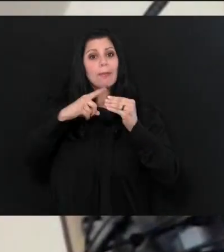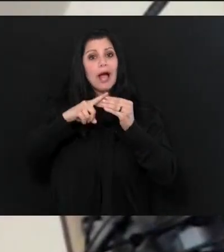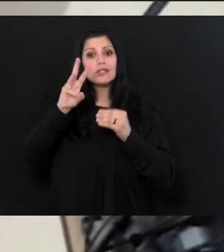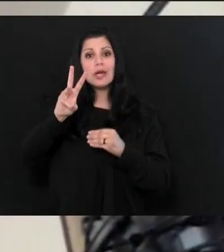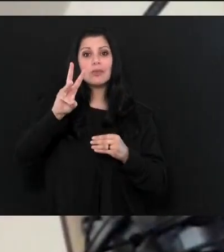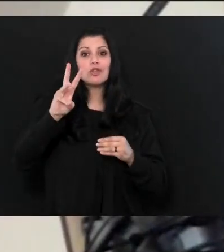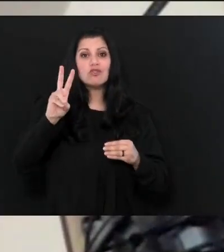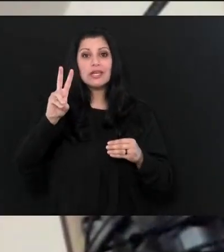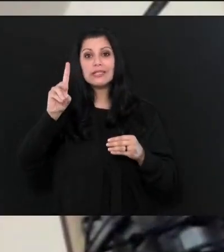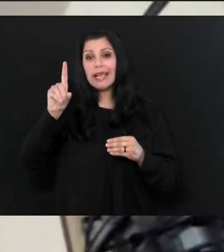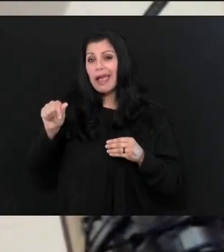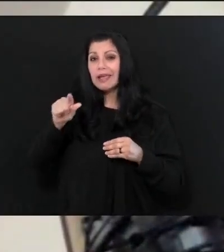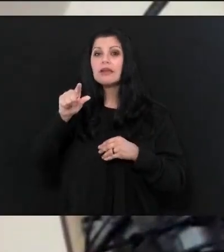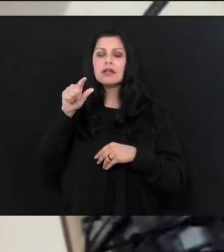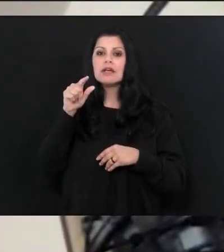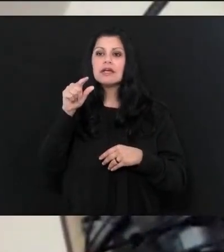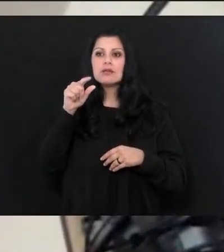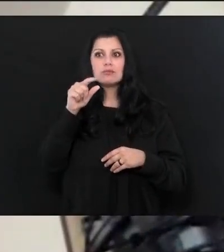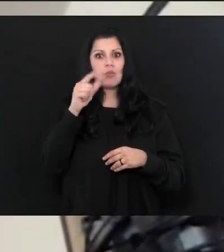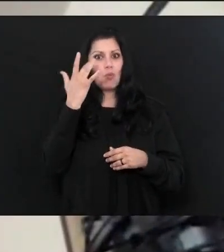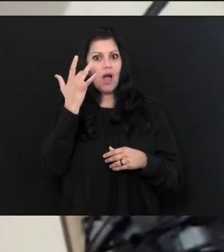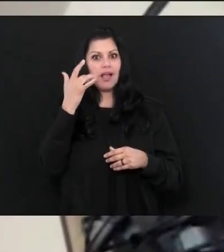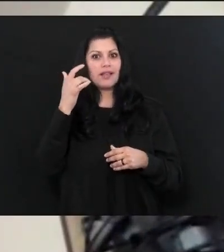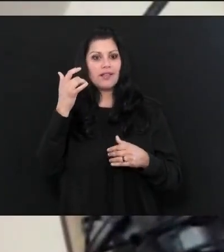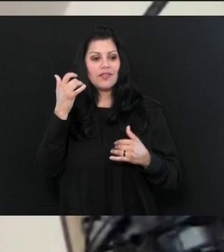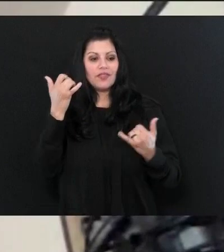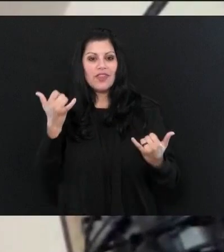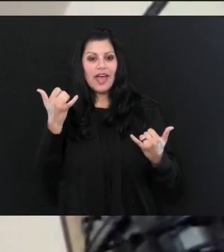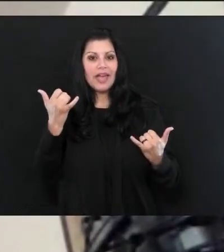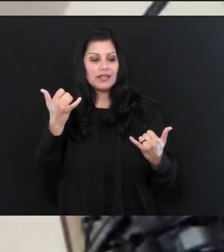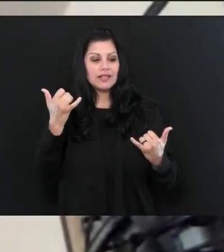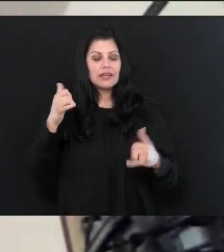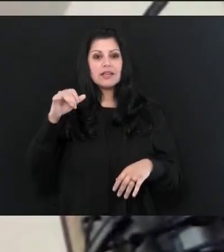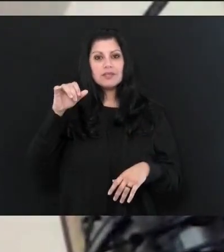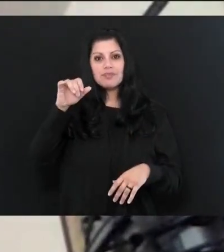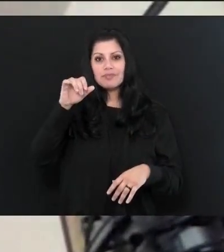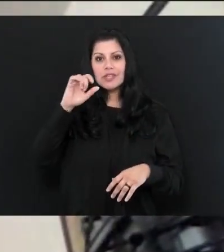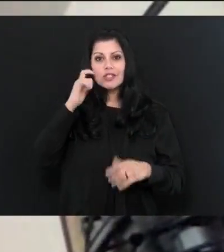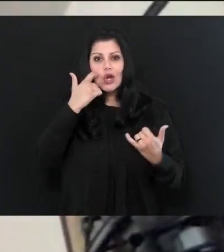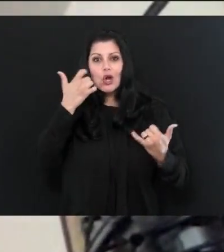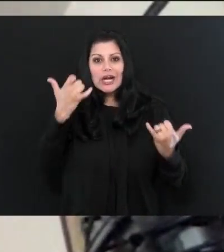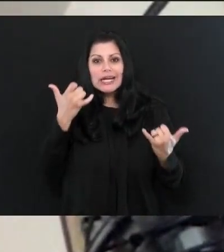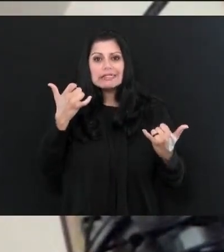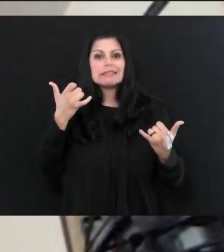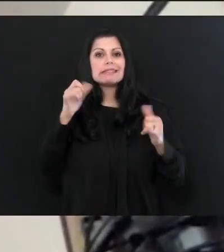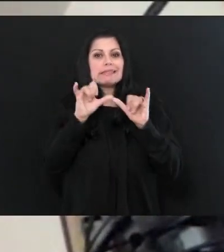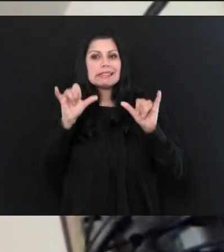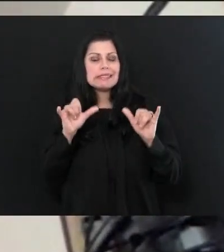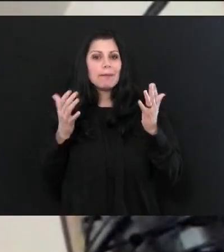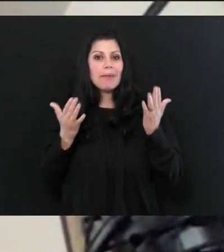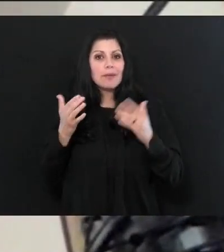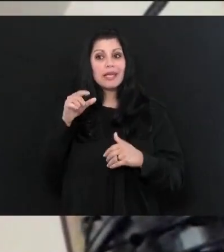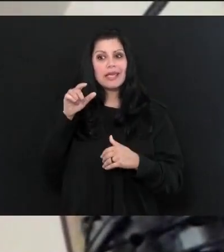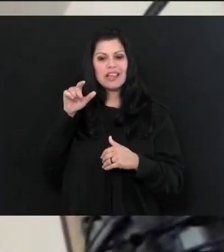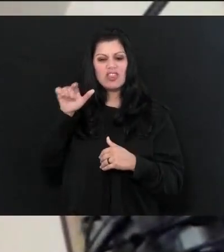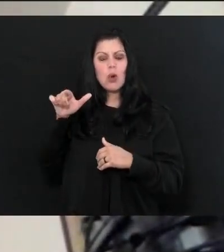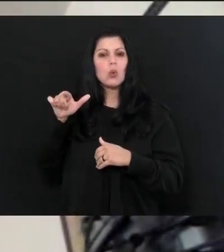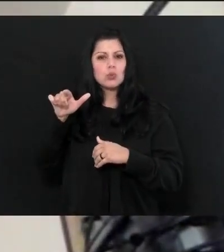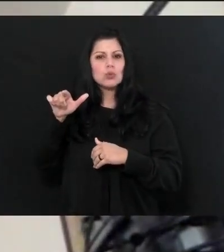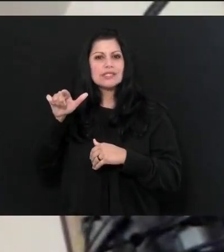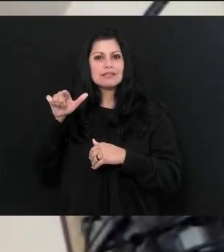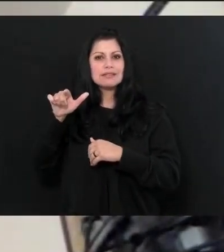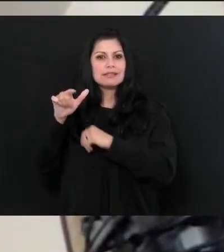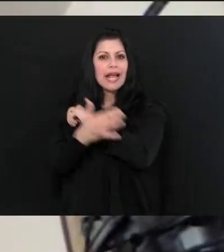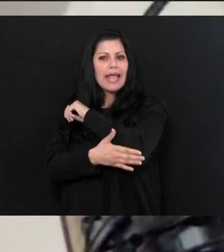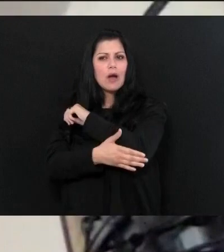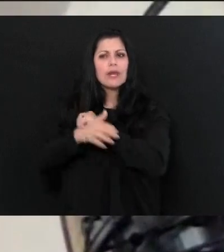that the current system really just kind of covers up counties with problems? They specifically, I think on Twitter, pointed